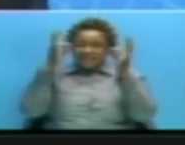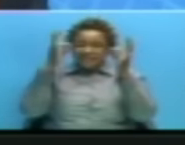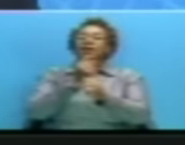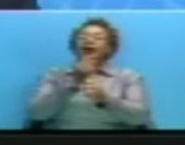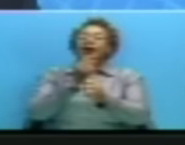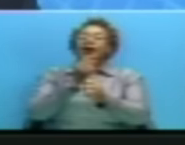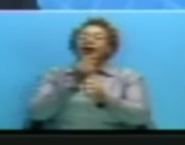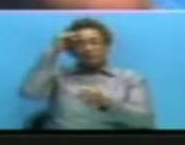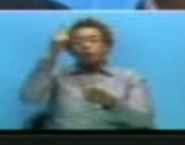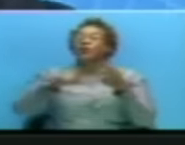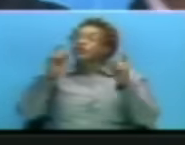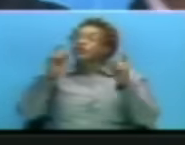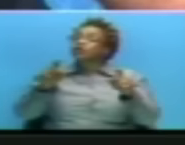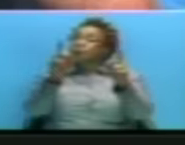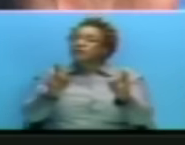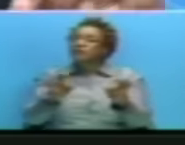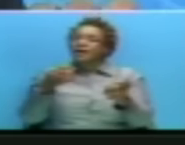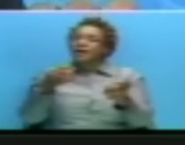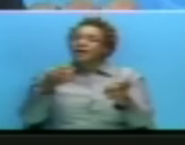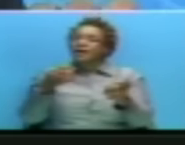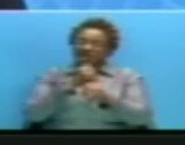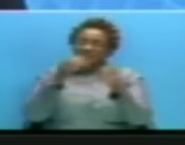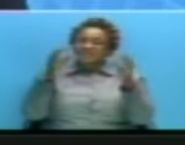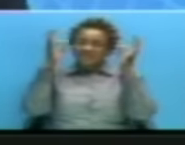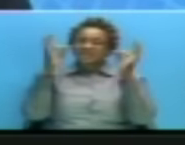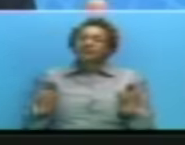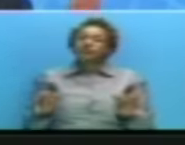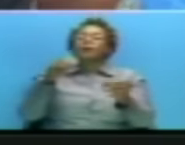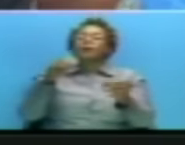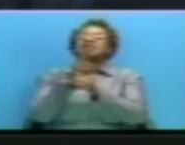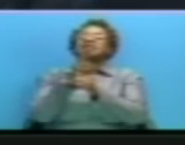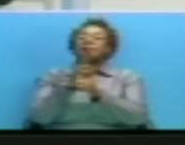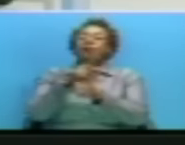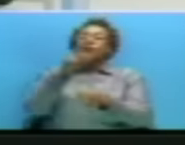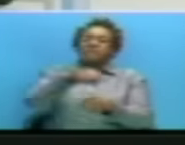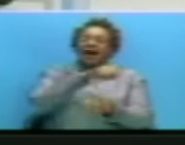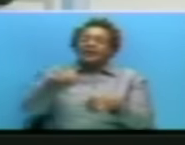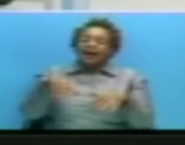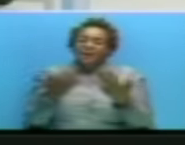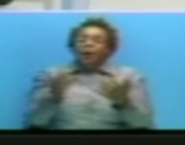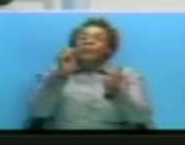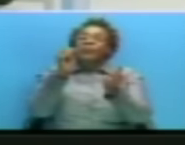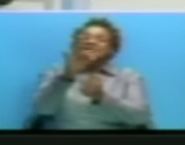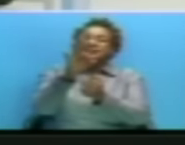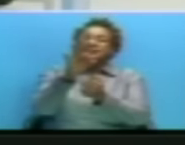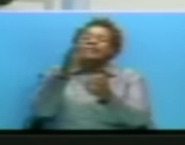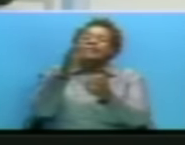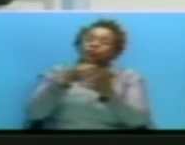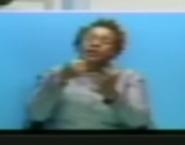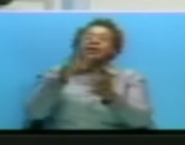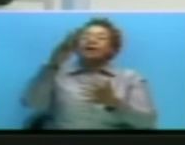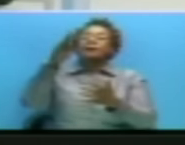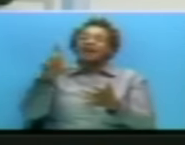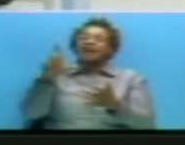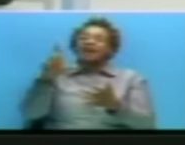you should question, because I've taken decisions since December, we have banned about 13 adverts, including Kenya Breweries,